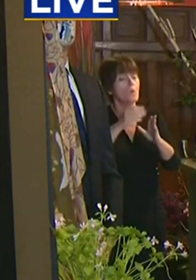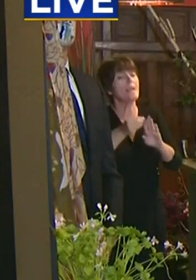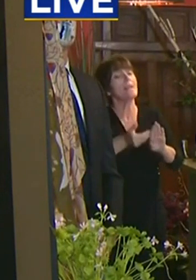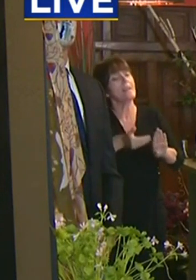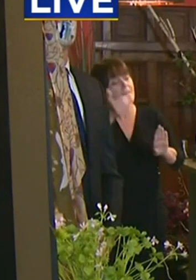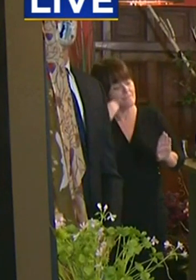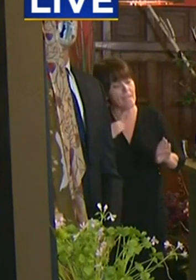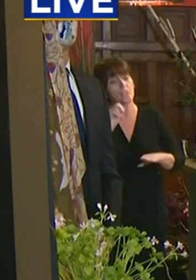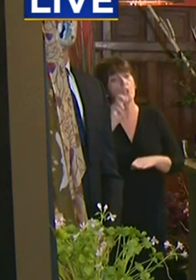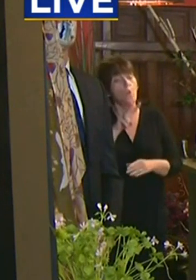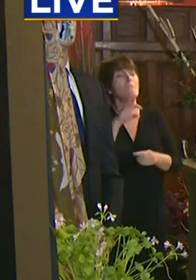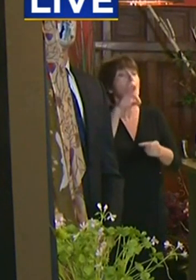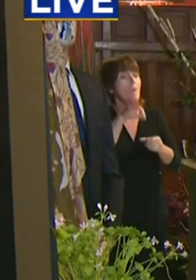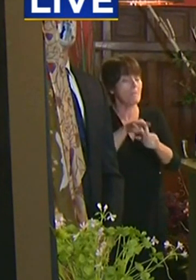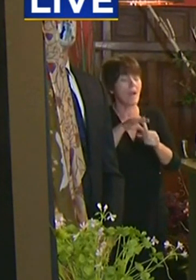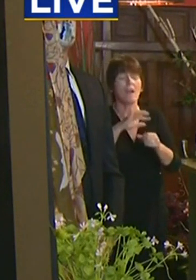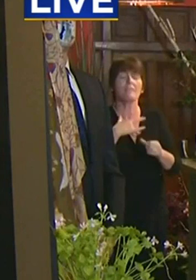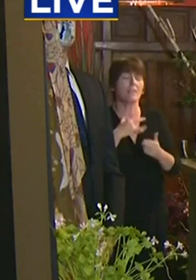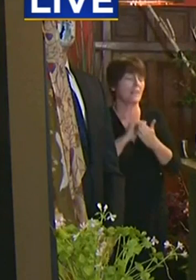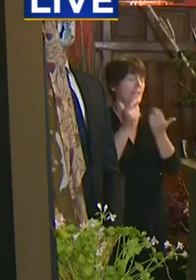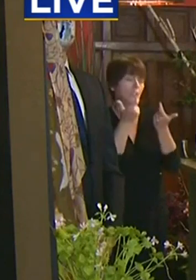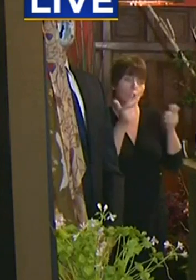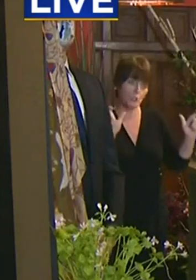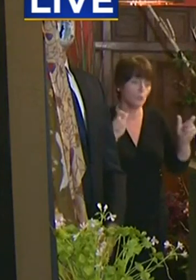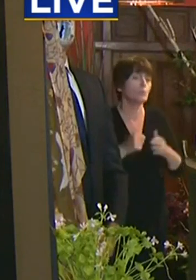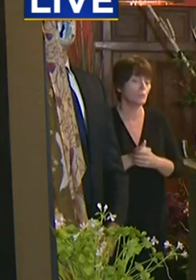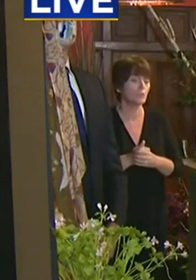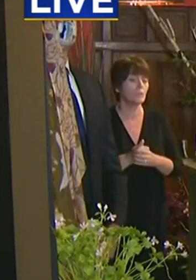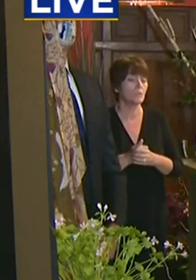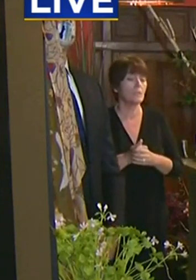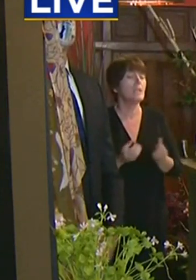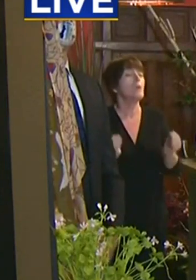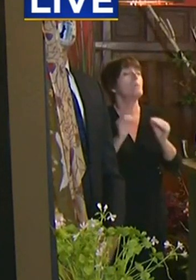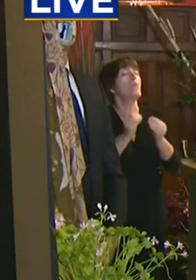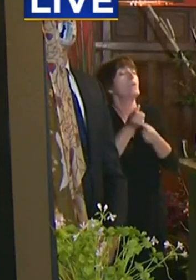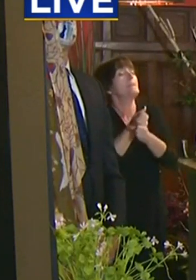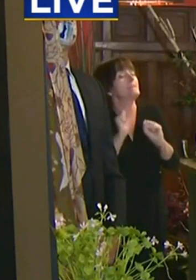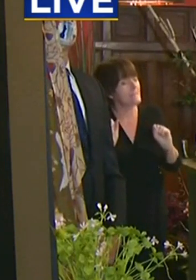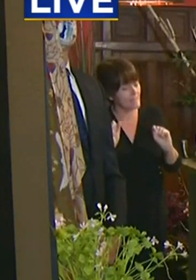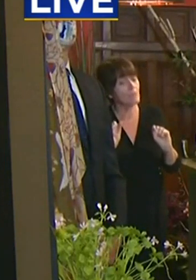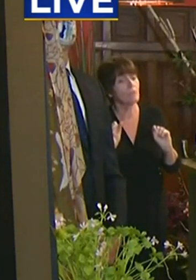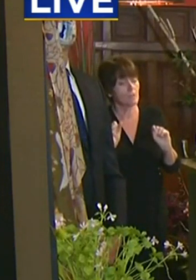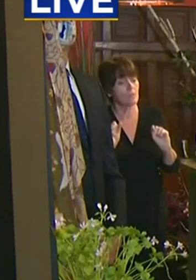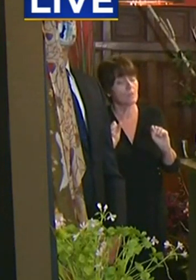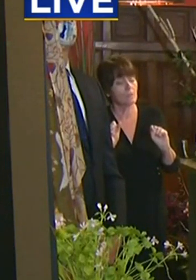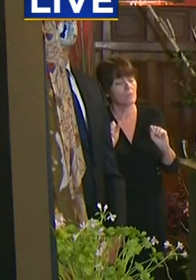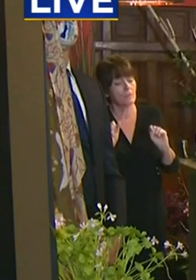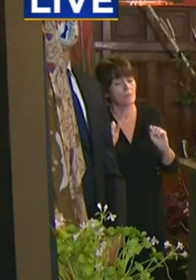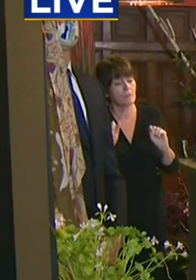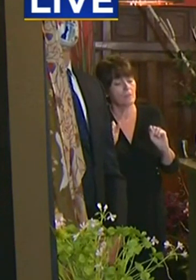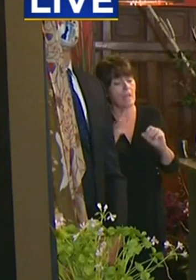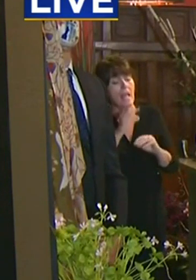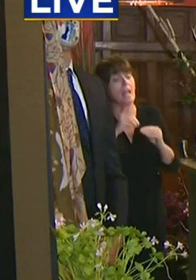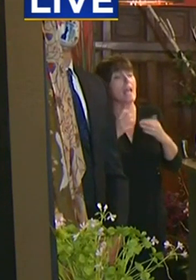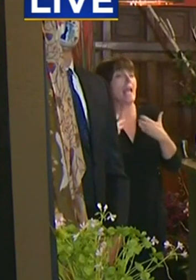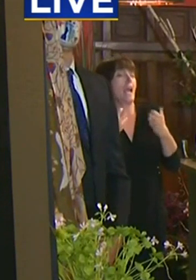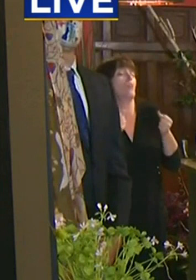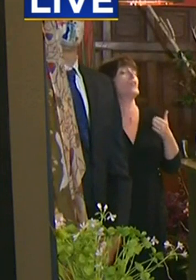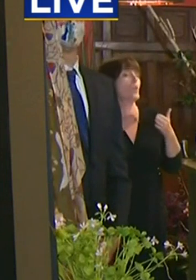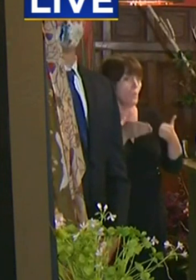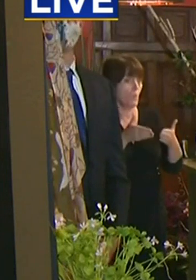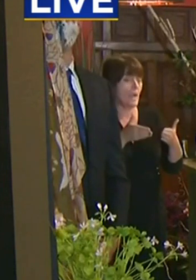the November election. I think that's huge. There's no safer, physically distancing, healthier way